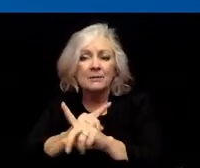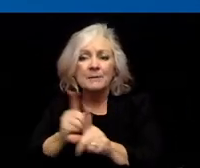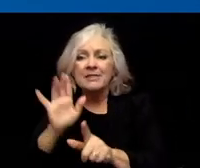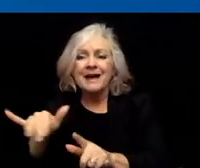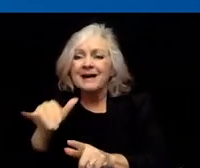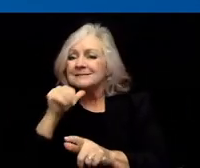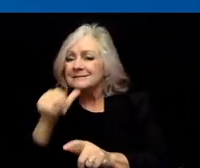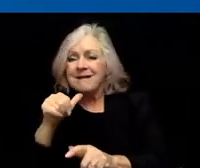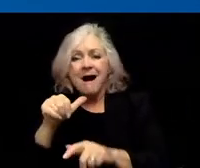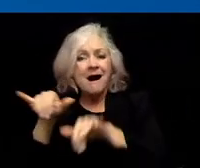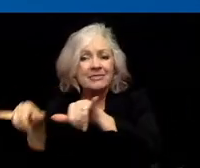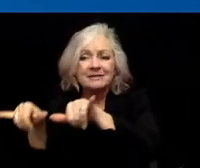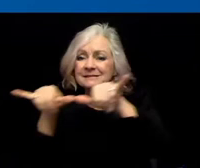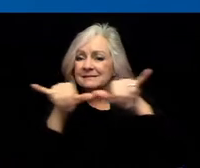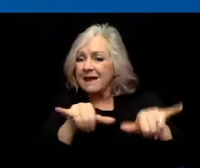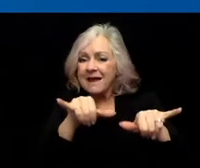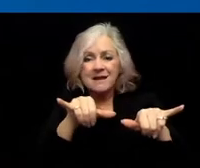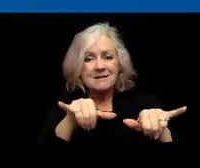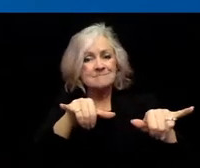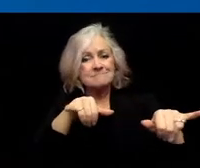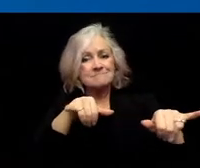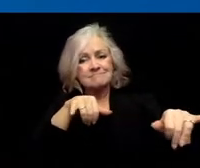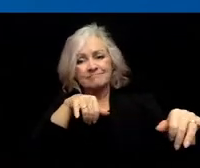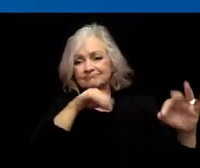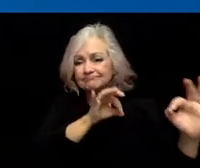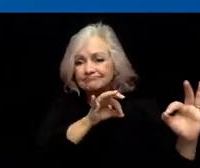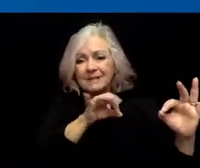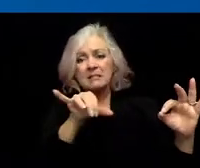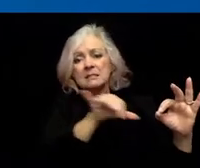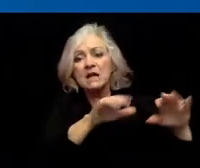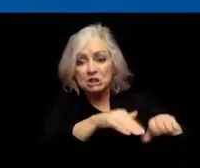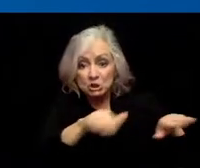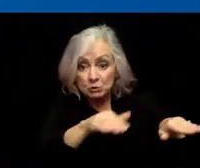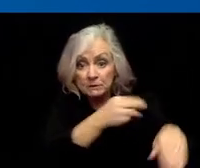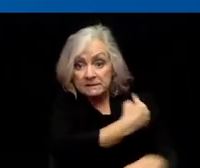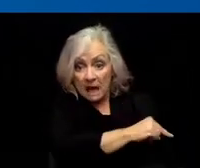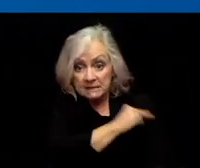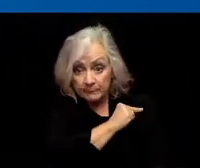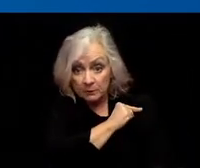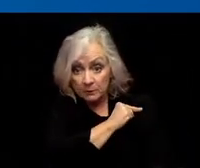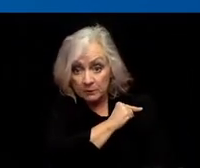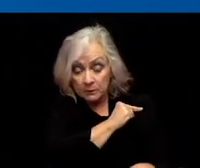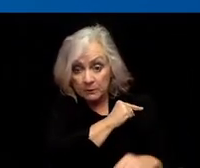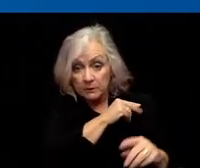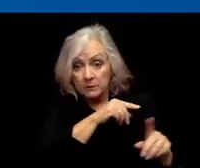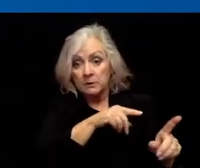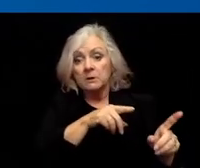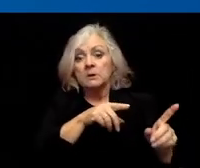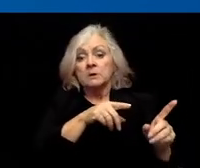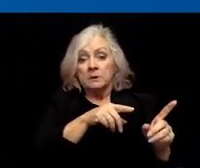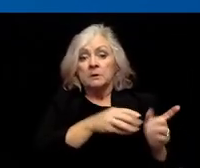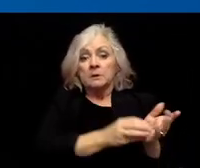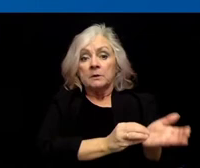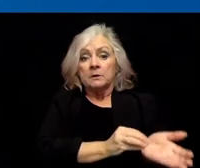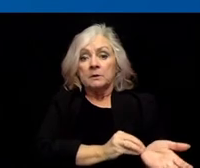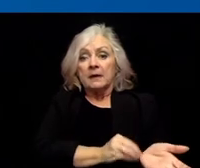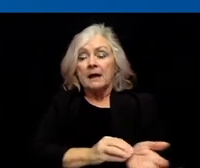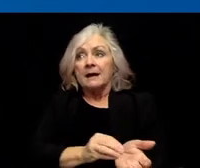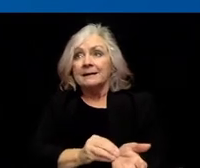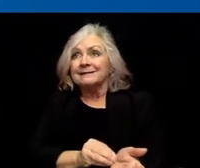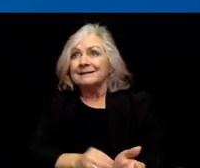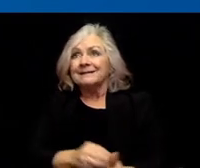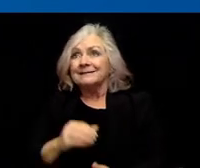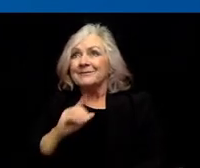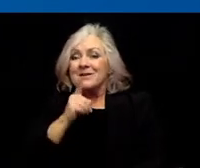children's hospitals, where you have it as a bona fide adult specialty, caring for people with